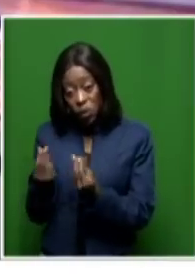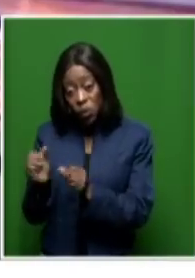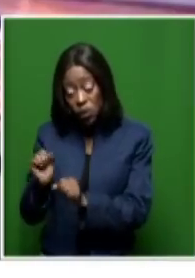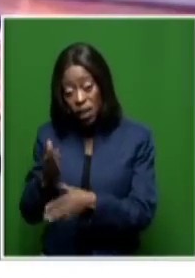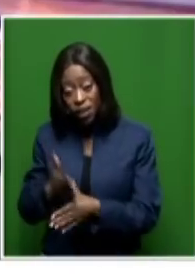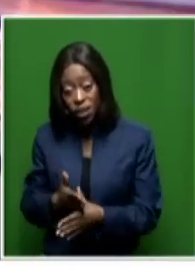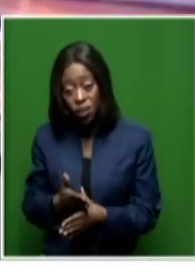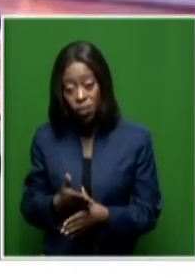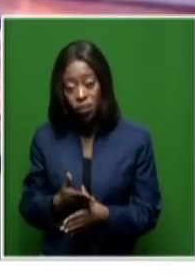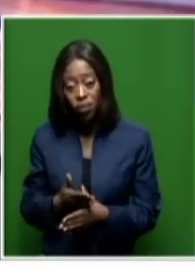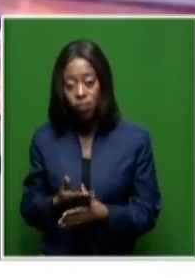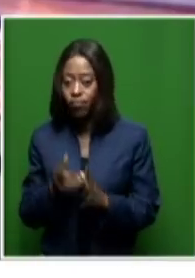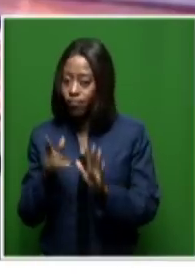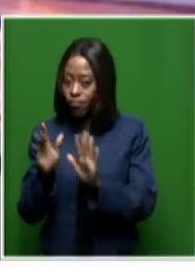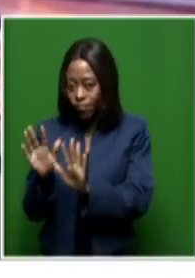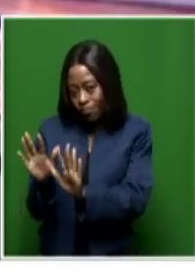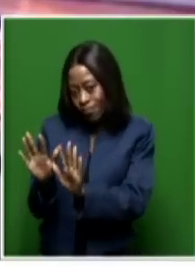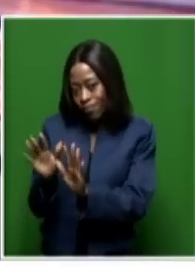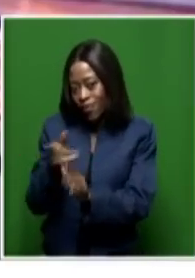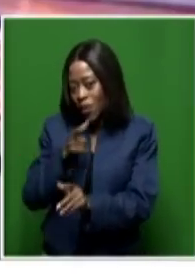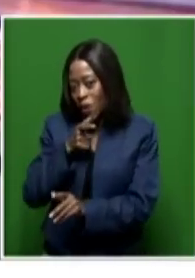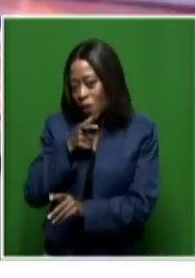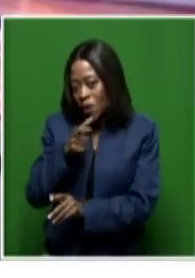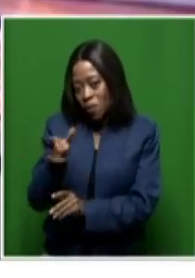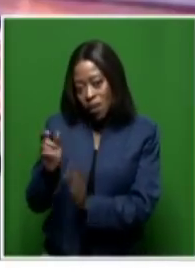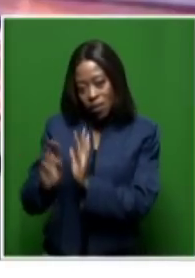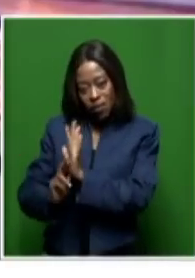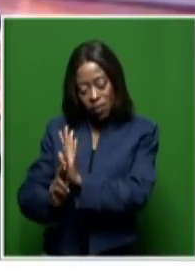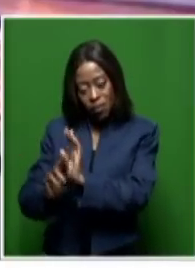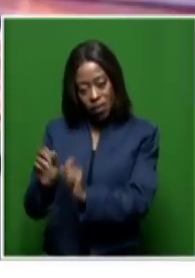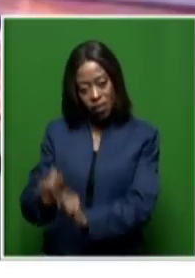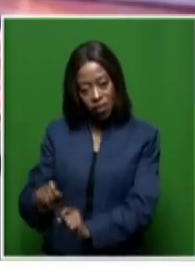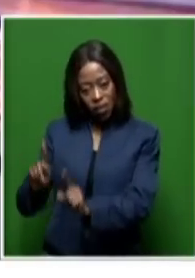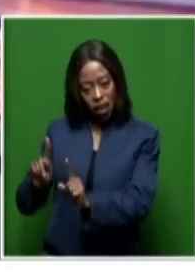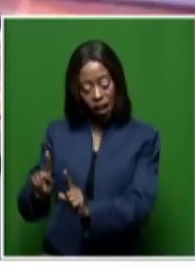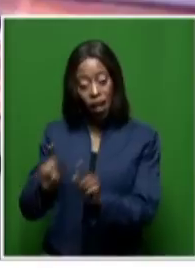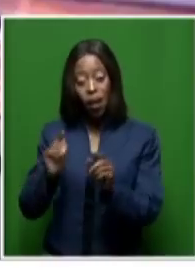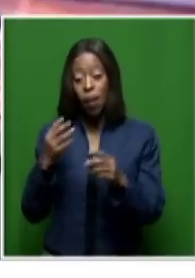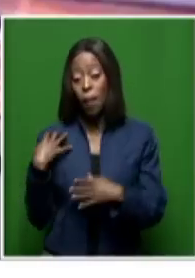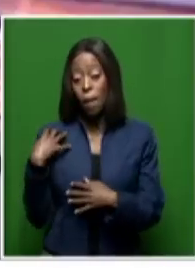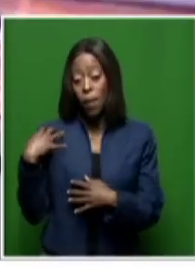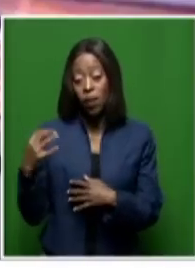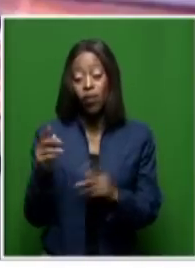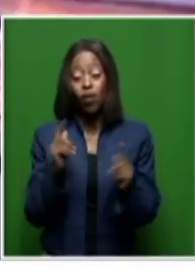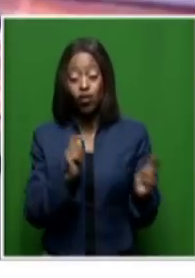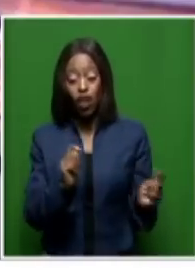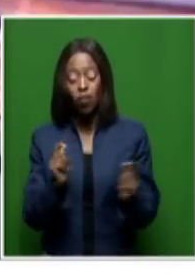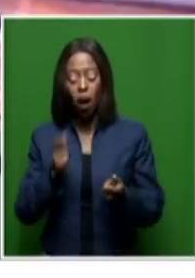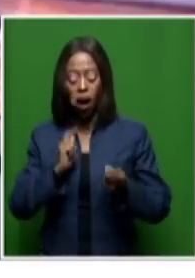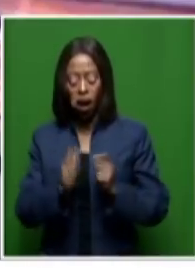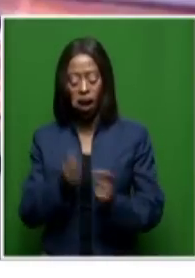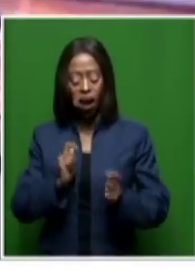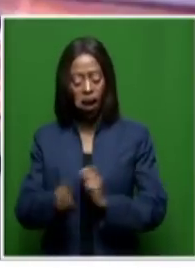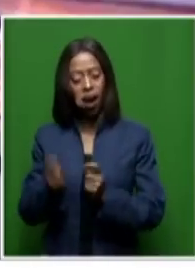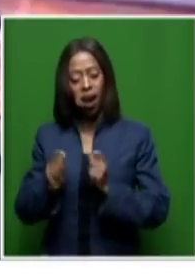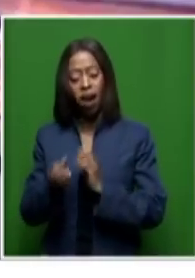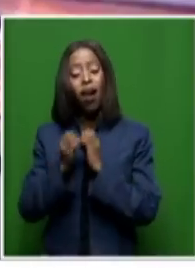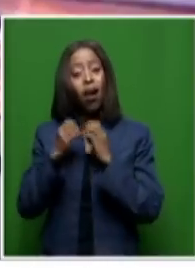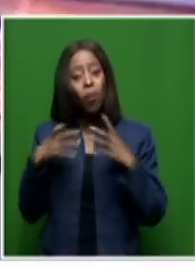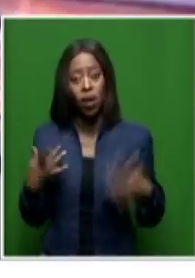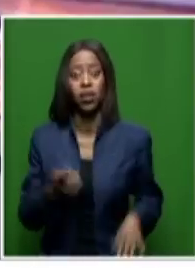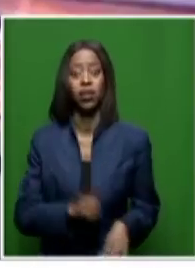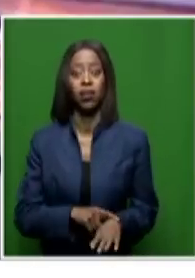They will give their own account. Ministers of transport have been changed quite a lot.